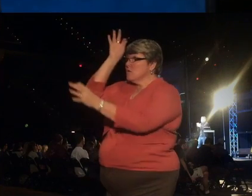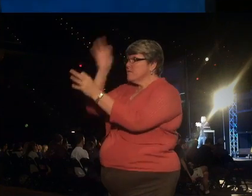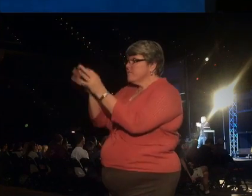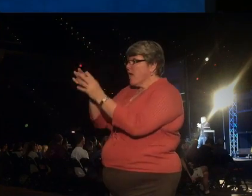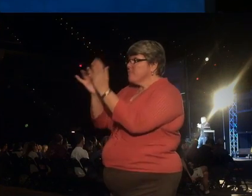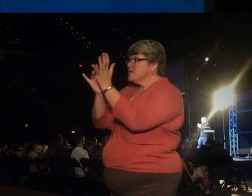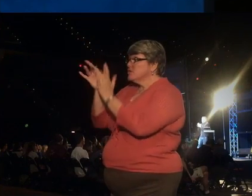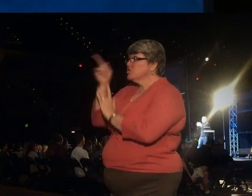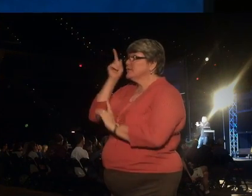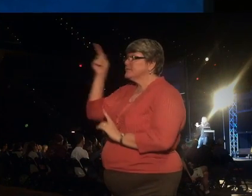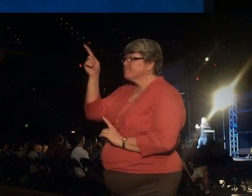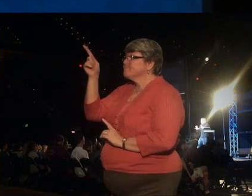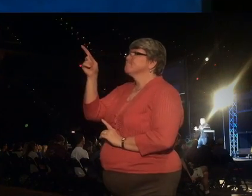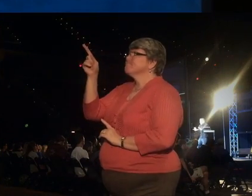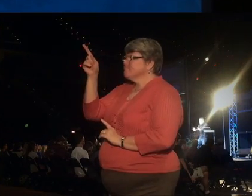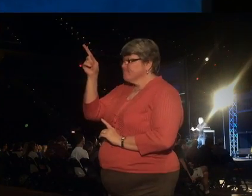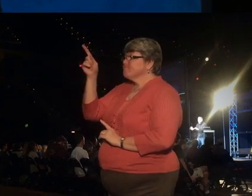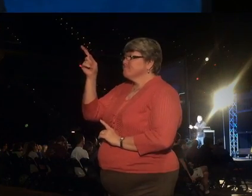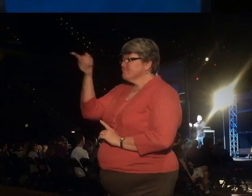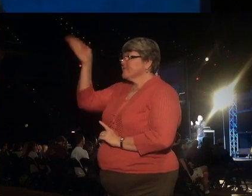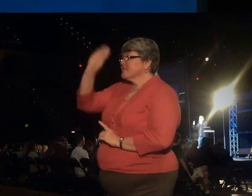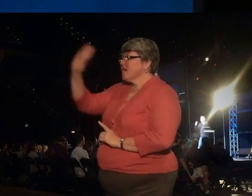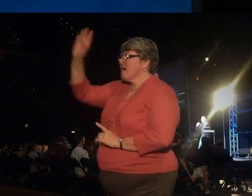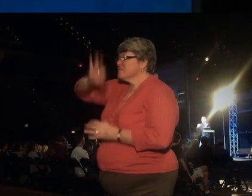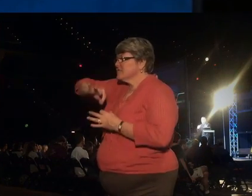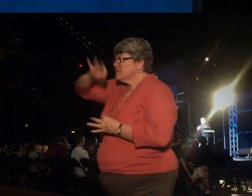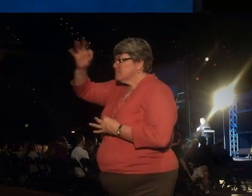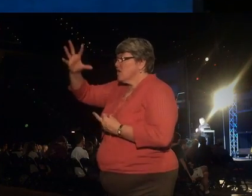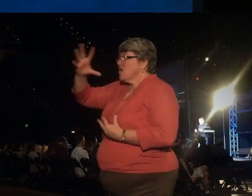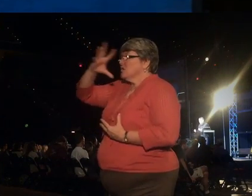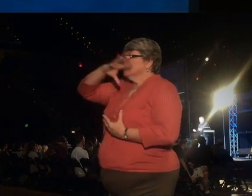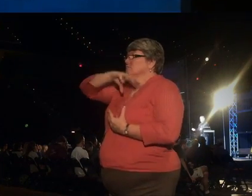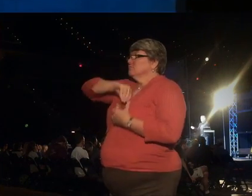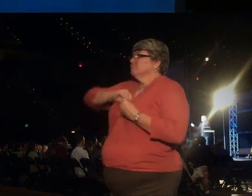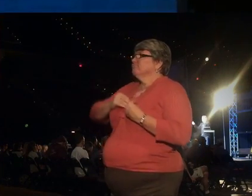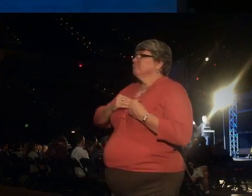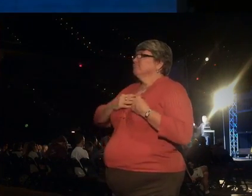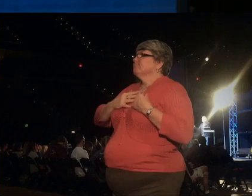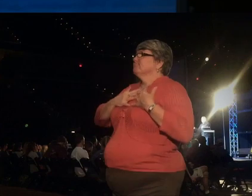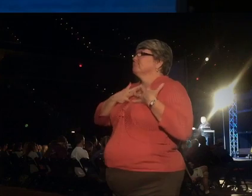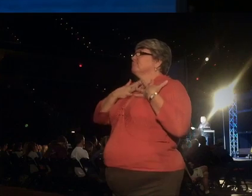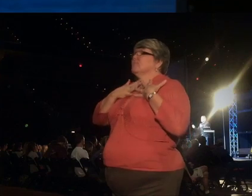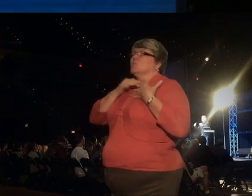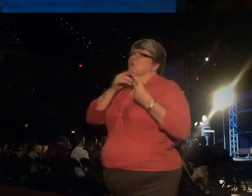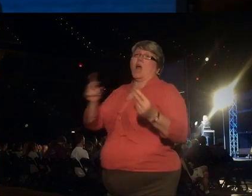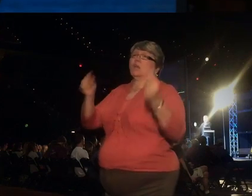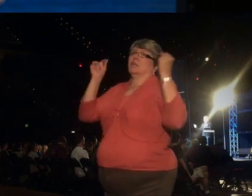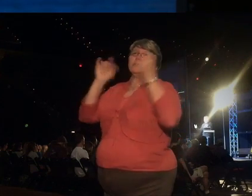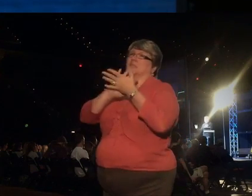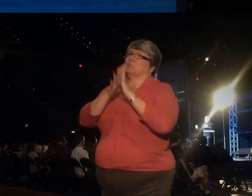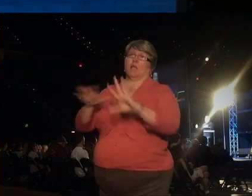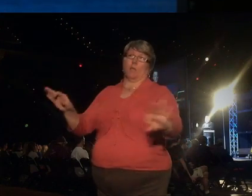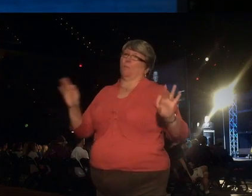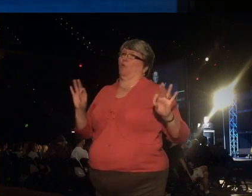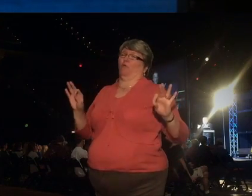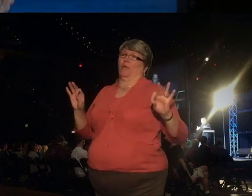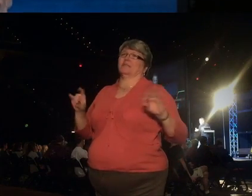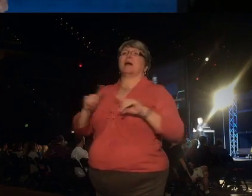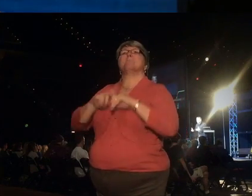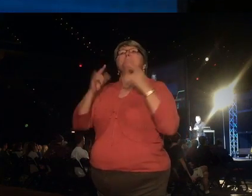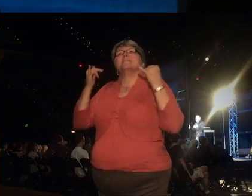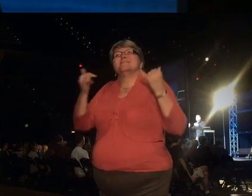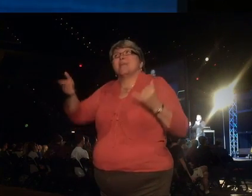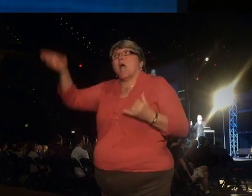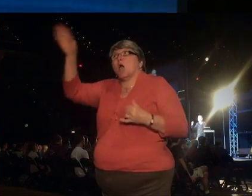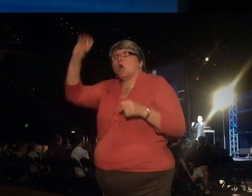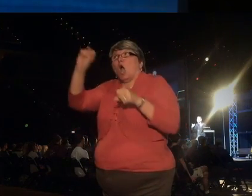Spirit of God begins to work on you. You will not instantly become perfect, but now God is working to make you more